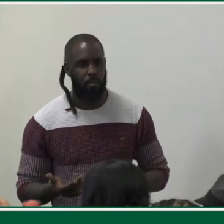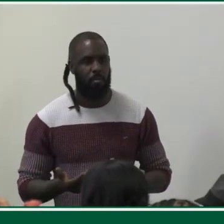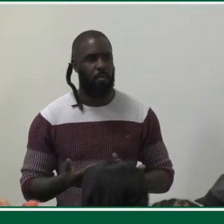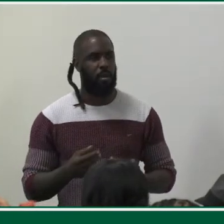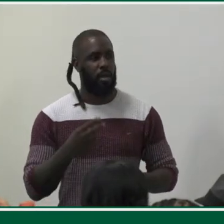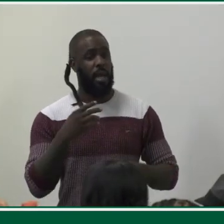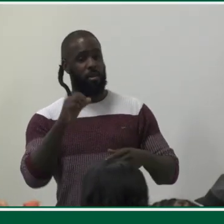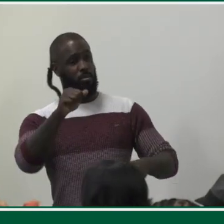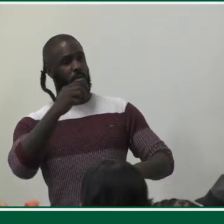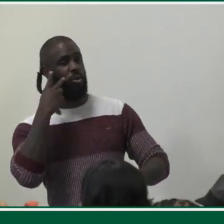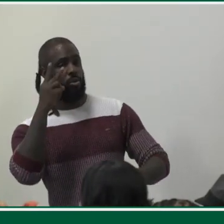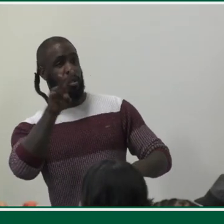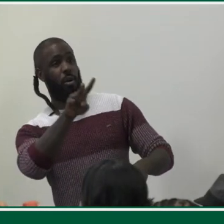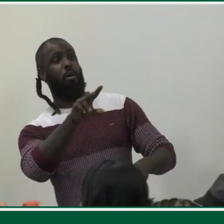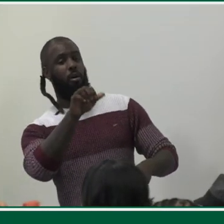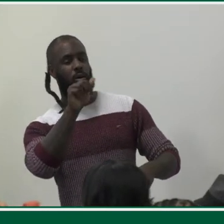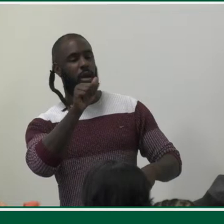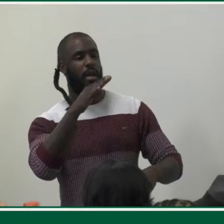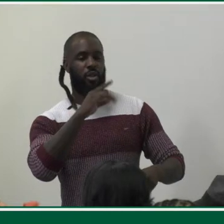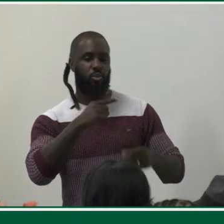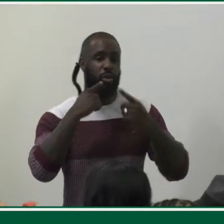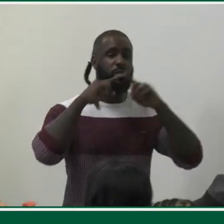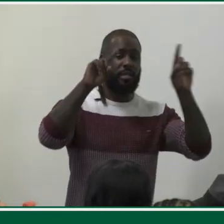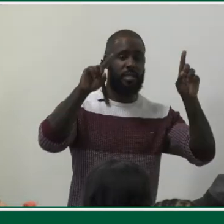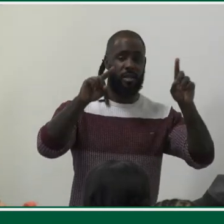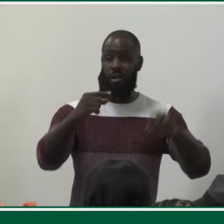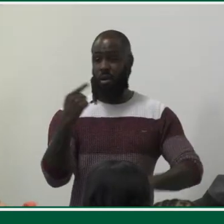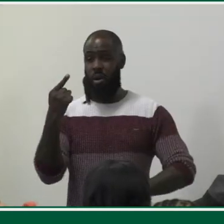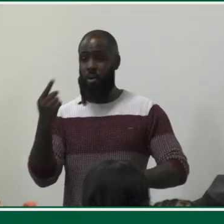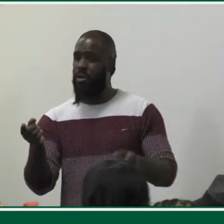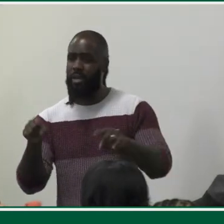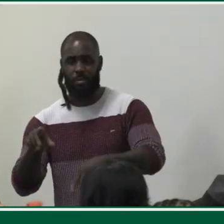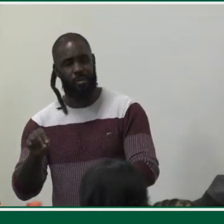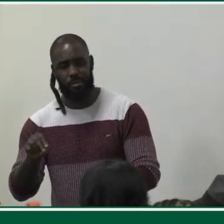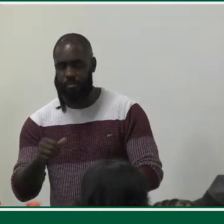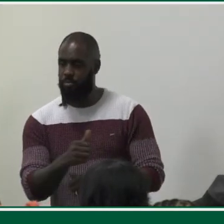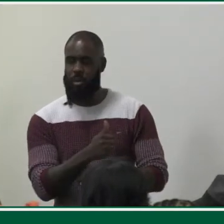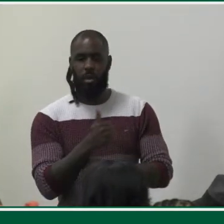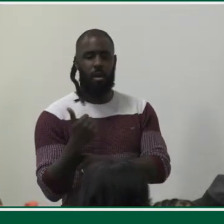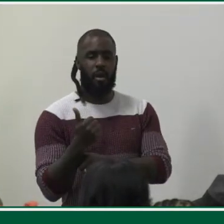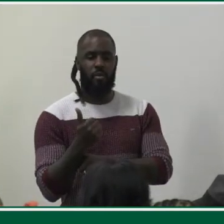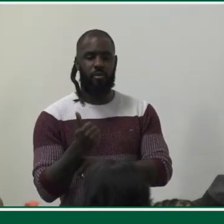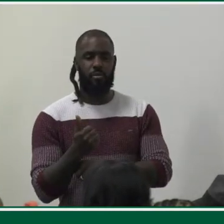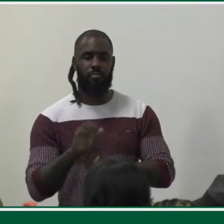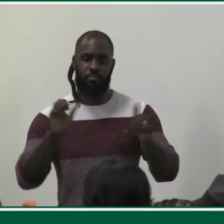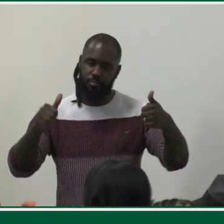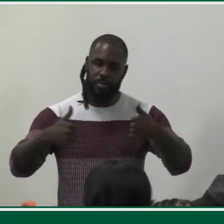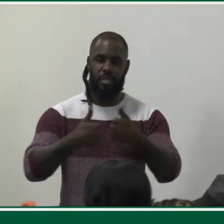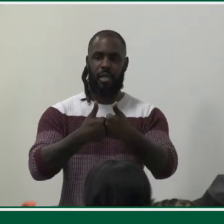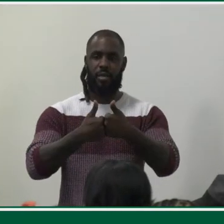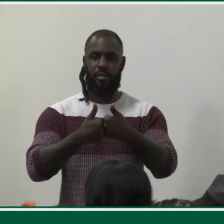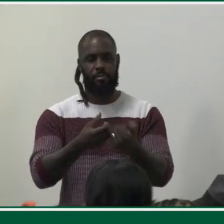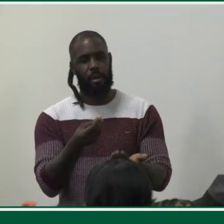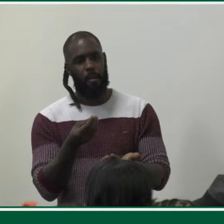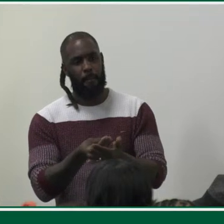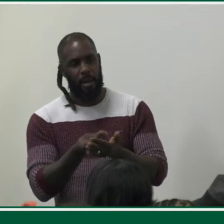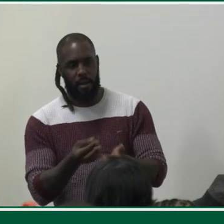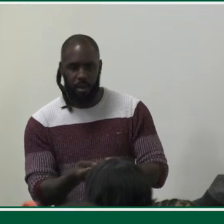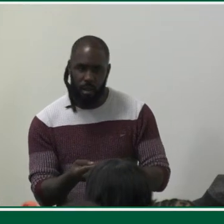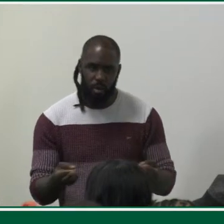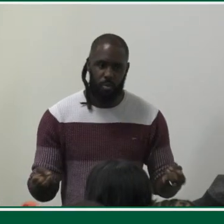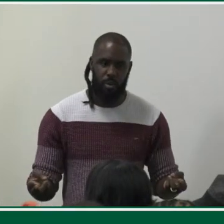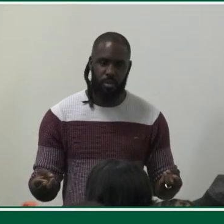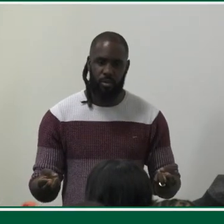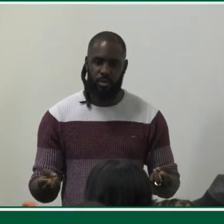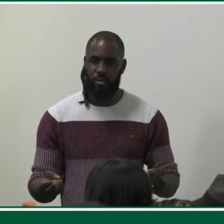succeed, which is not what always happens. Other students talked about challenges. Money and resources are put into getting